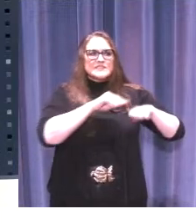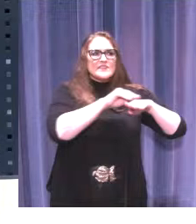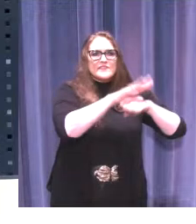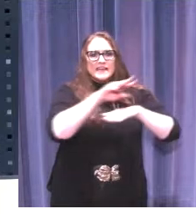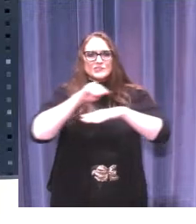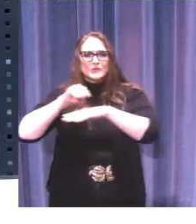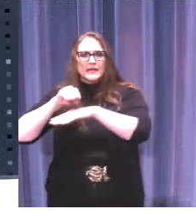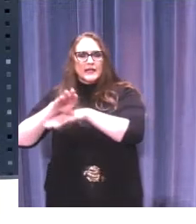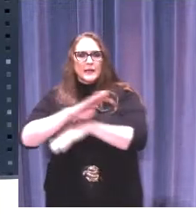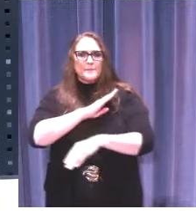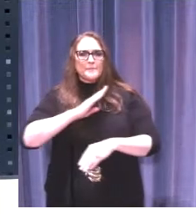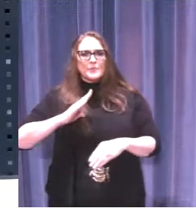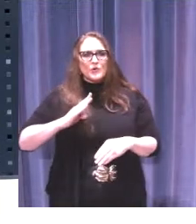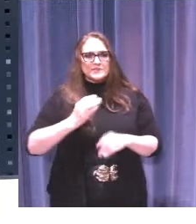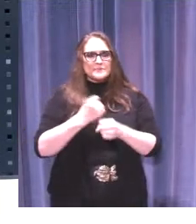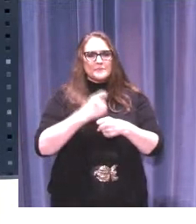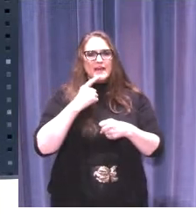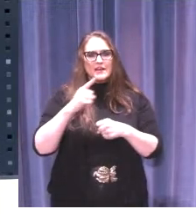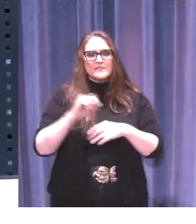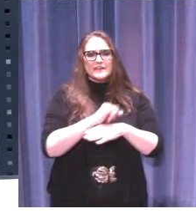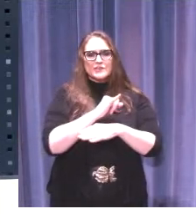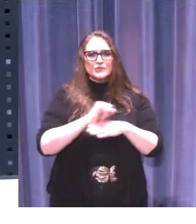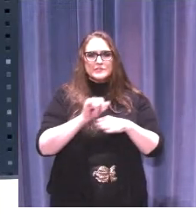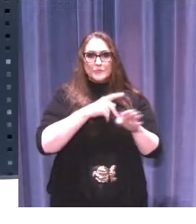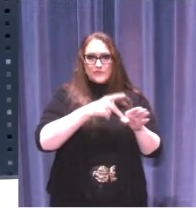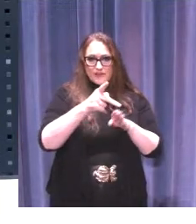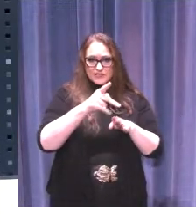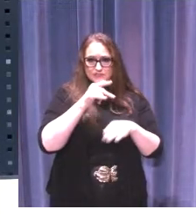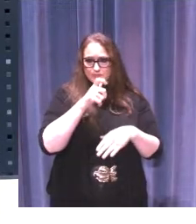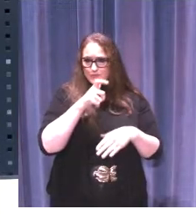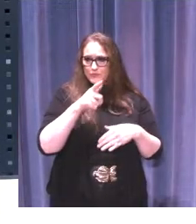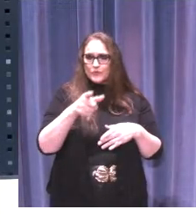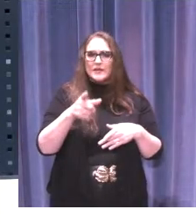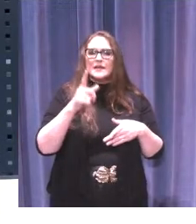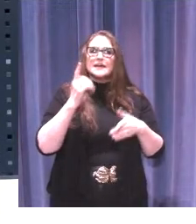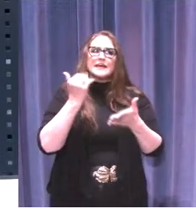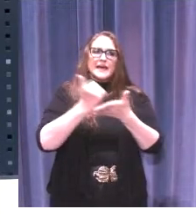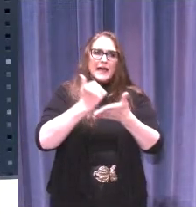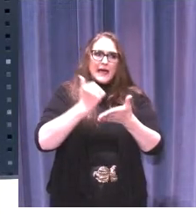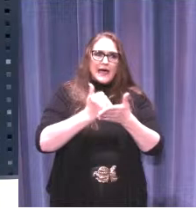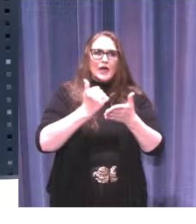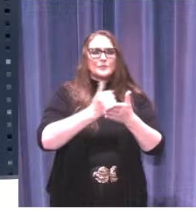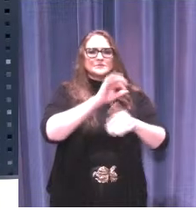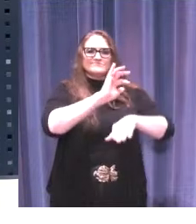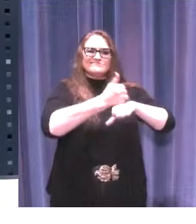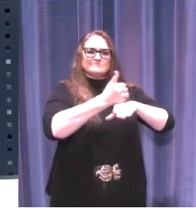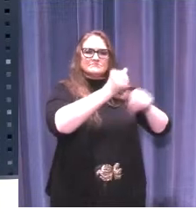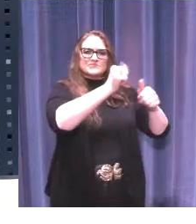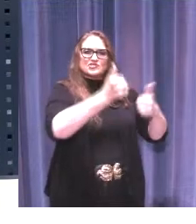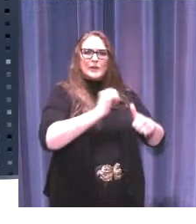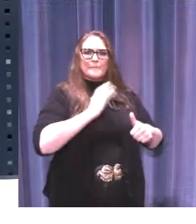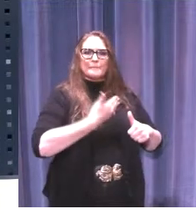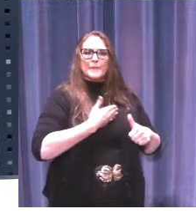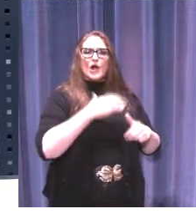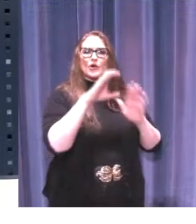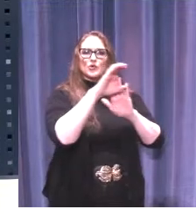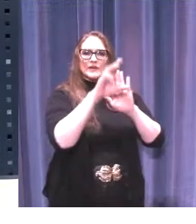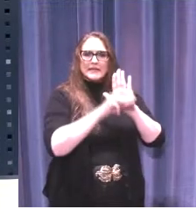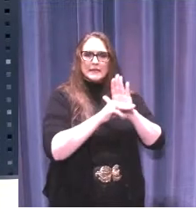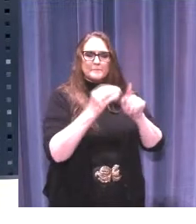that are made up of industry professionals that help shape our curriculum and make sure that curriculum